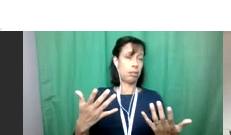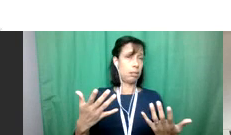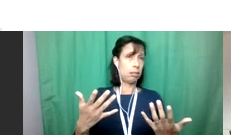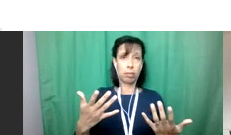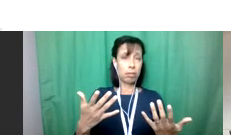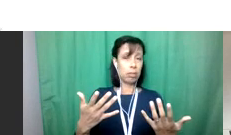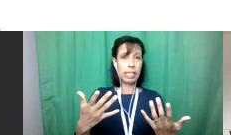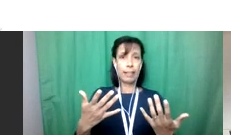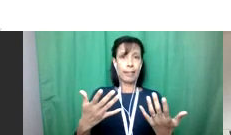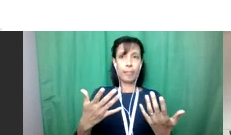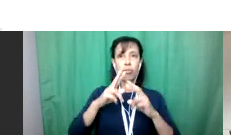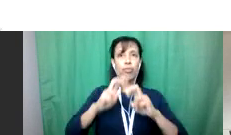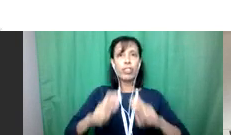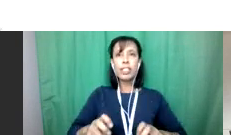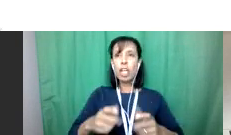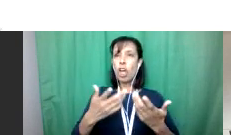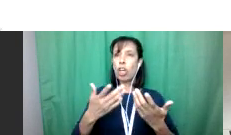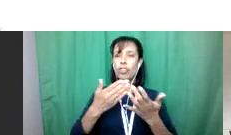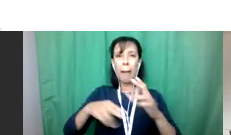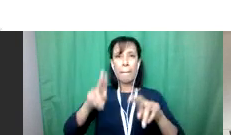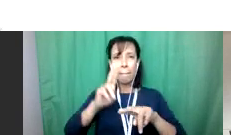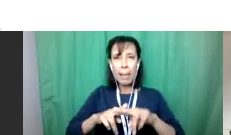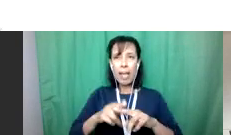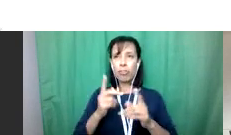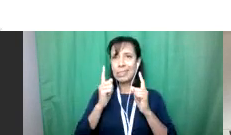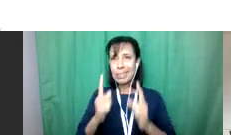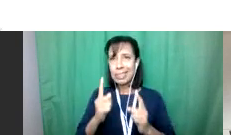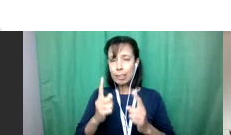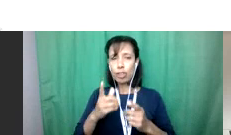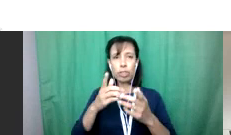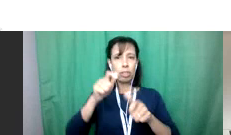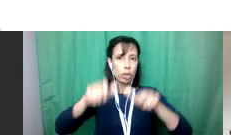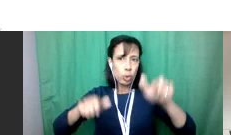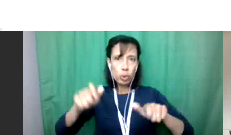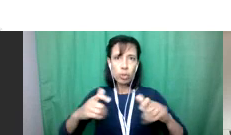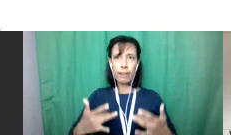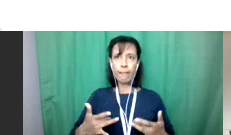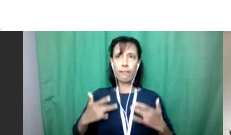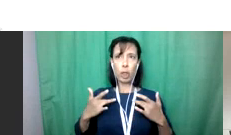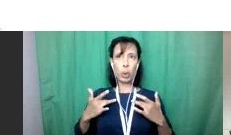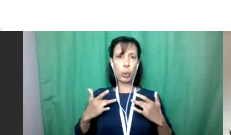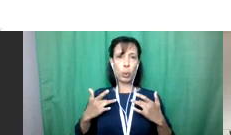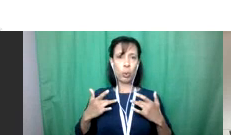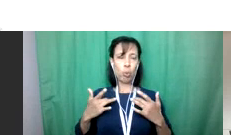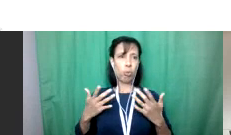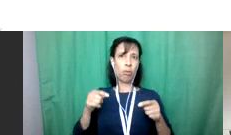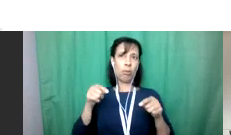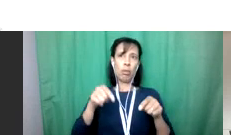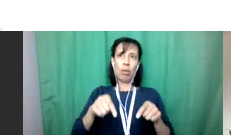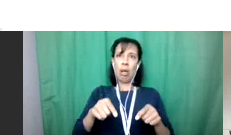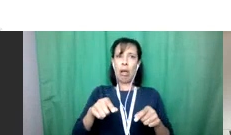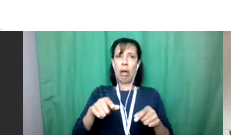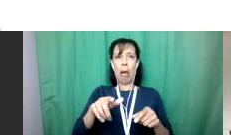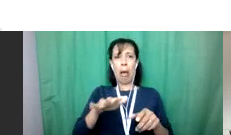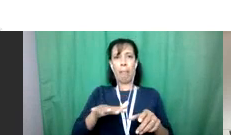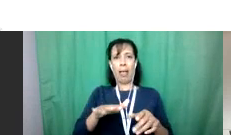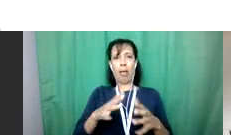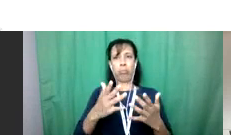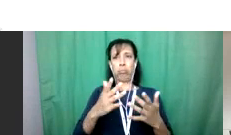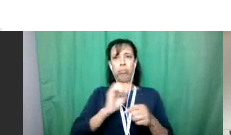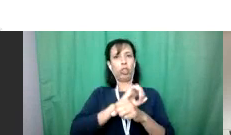COVID. Absolutely. But what you might need to do is focus that more strongly and find previously published